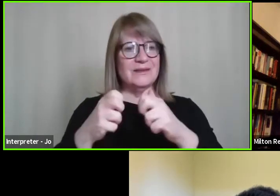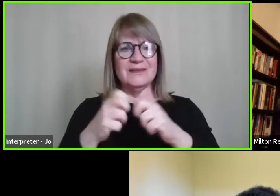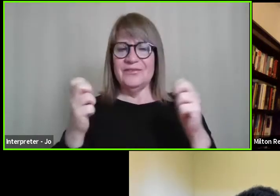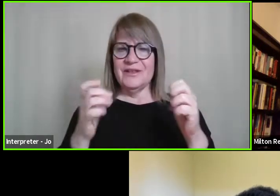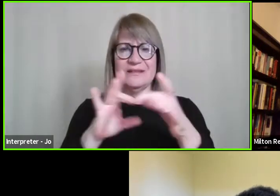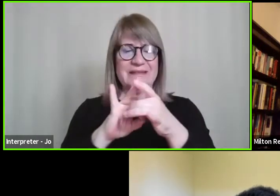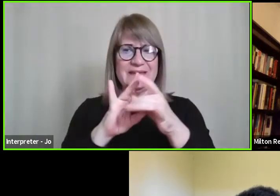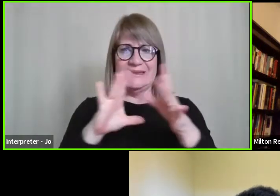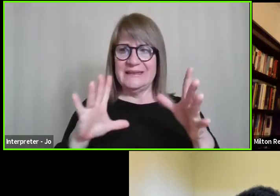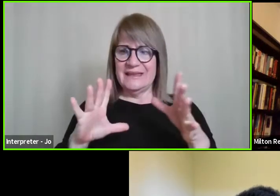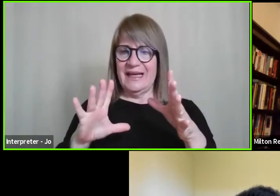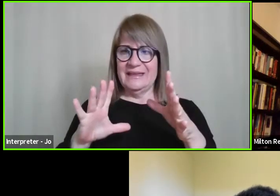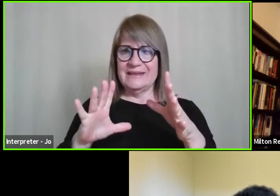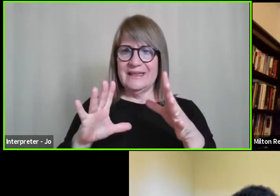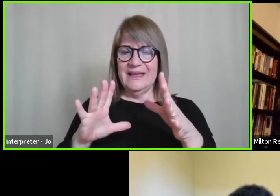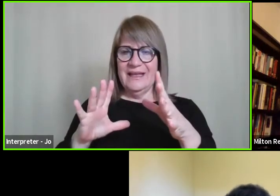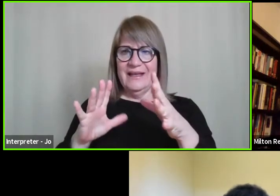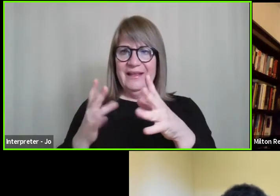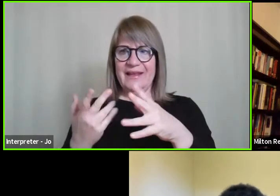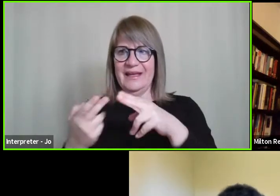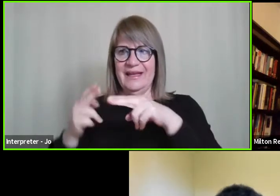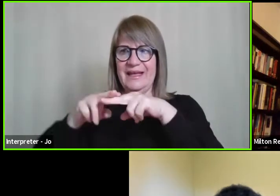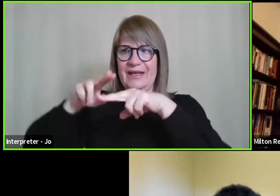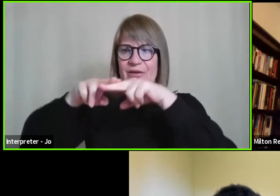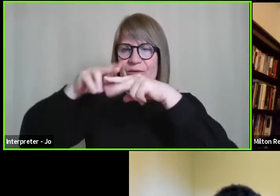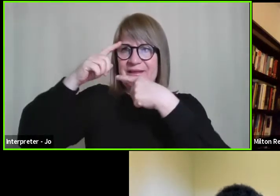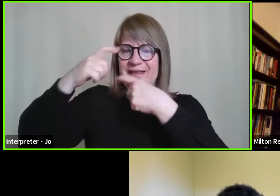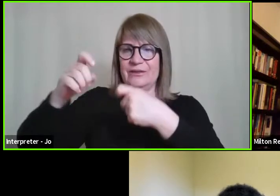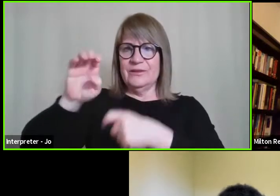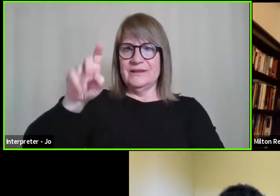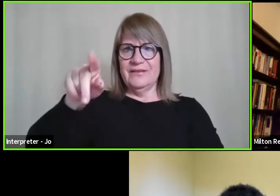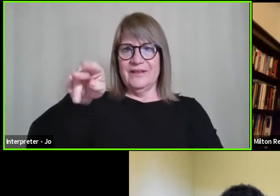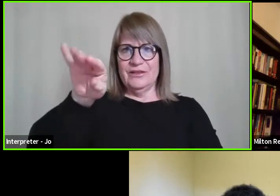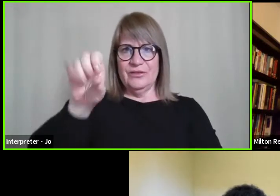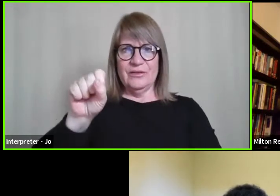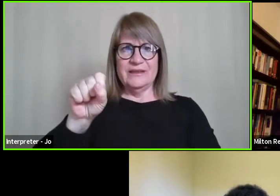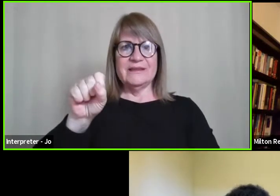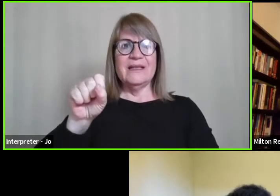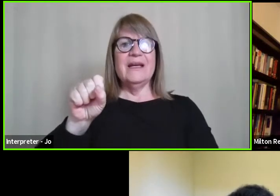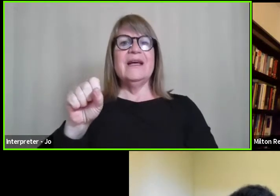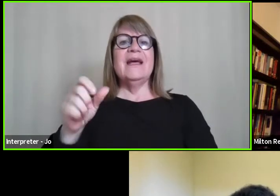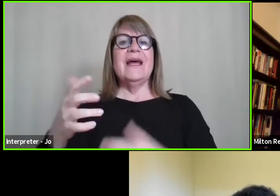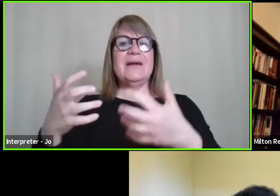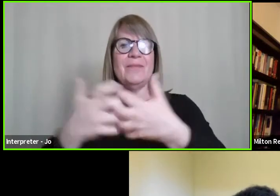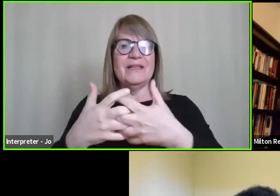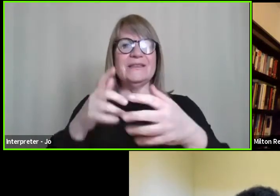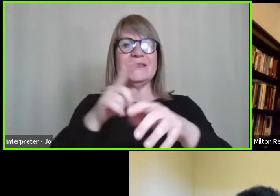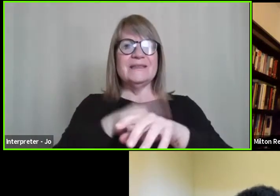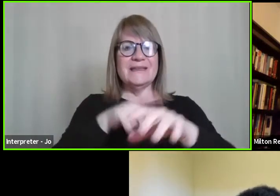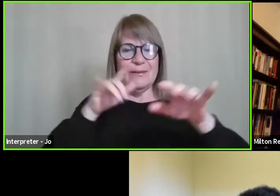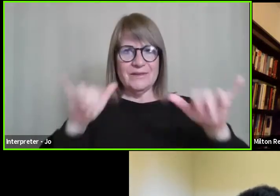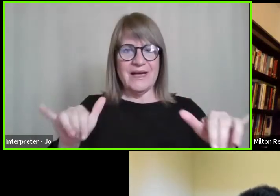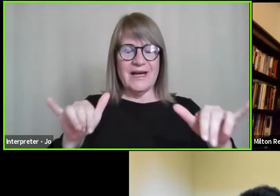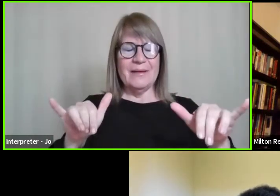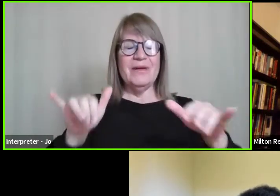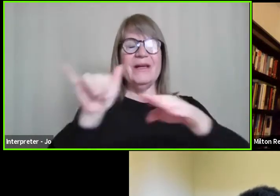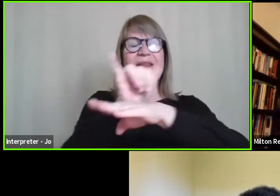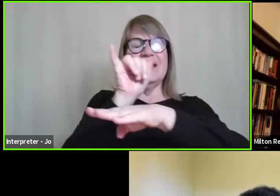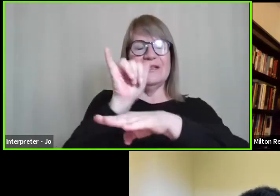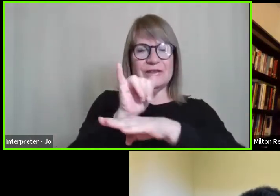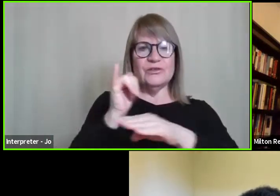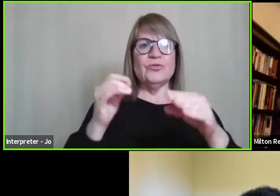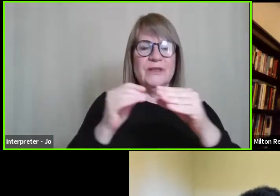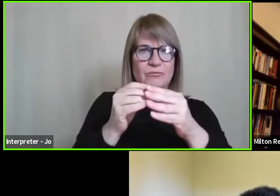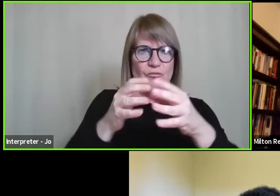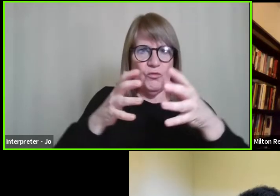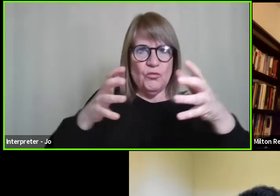eugenics in the in the early 20th century from the growing industrialization of nations and how the desire for having productive bodies